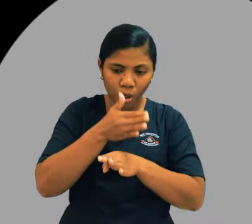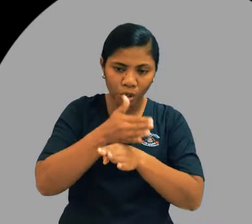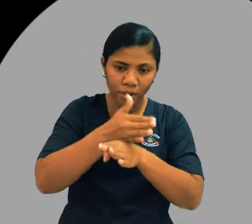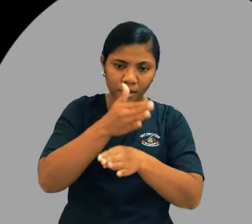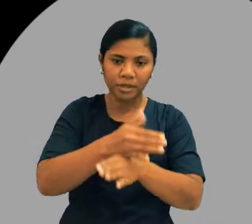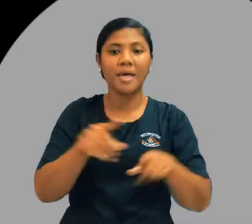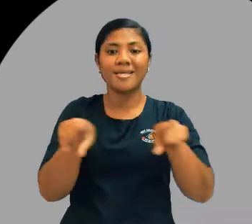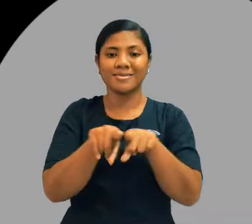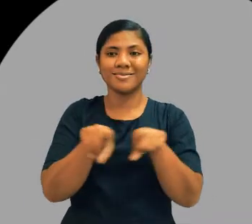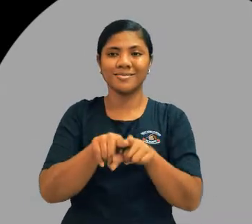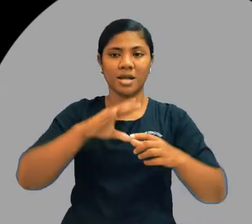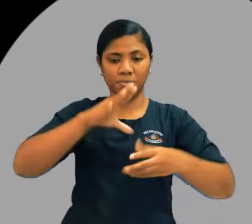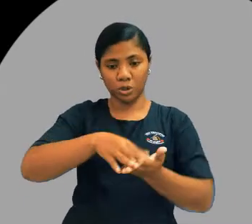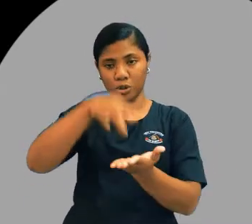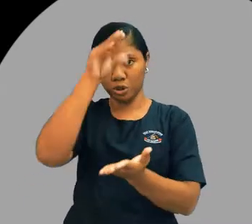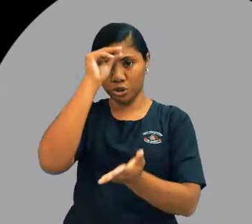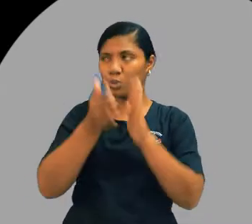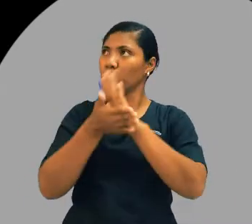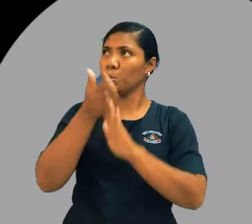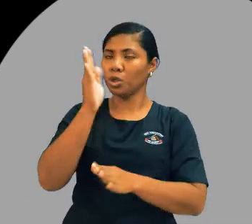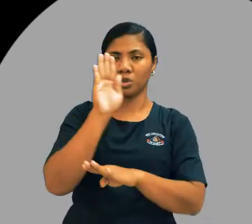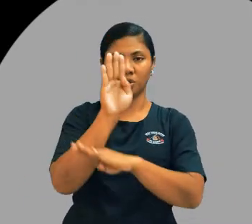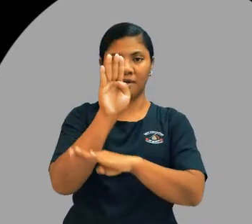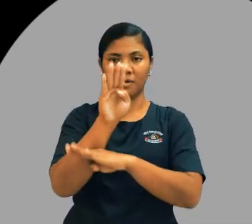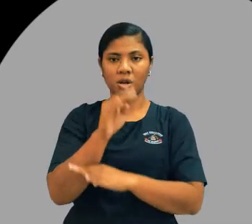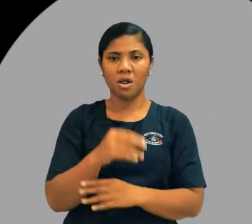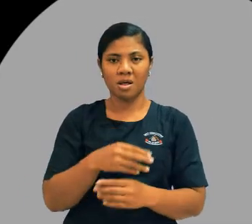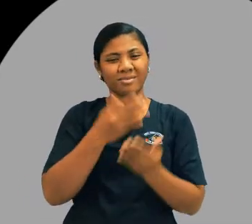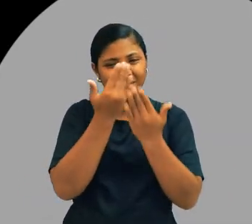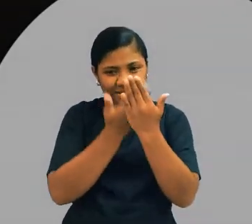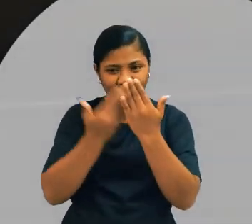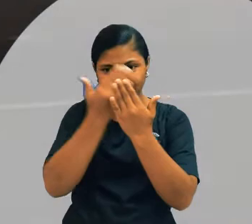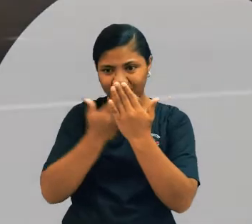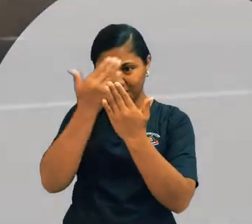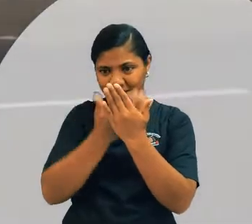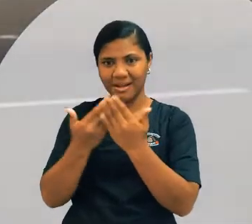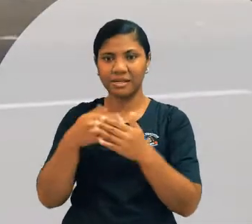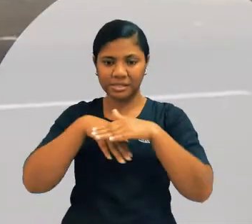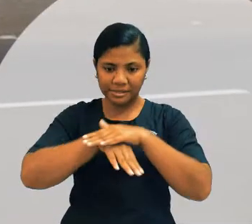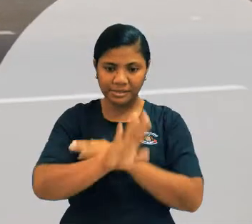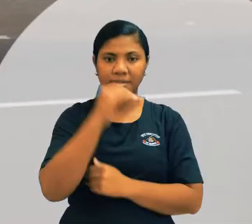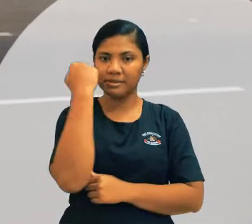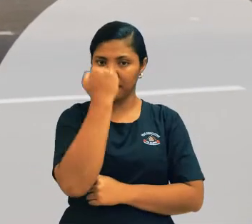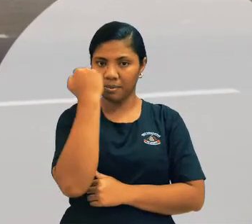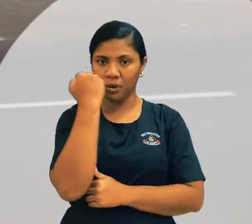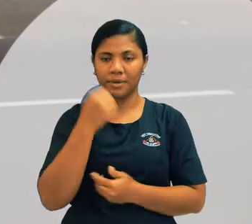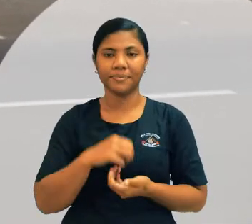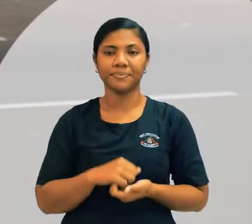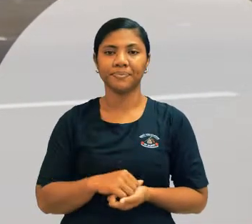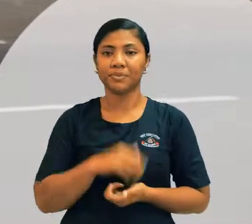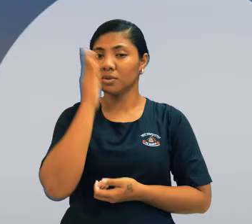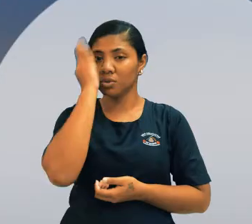workers, and Samoan students returning from overseas institutions. Internally, schools were closed,